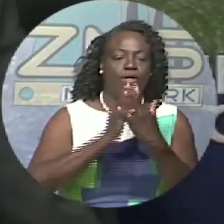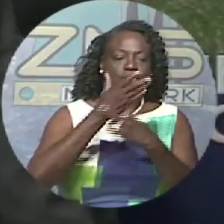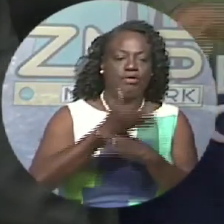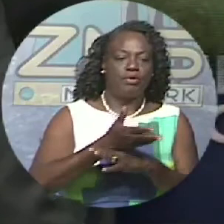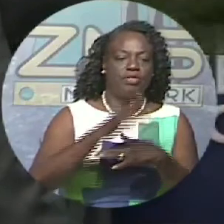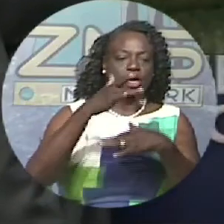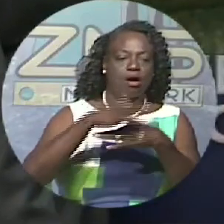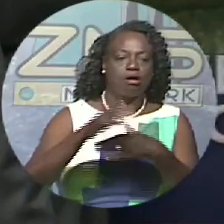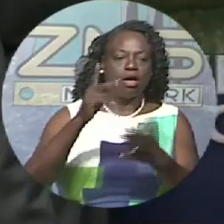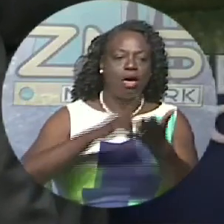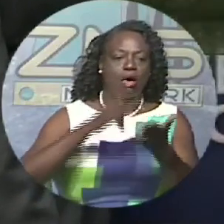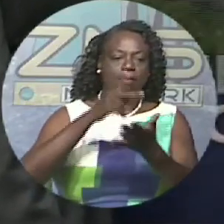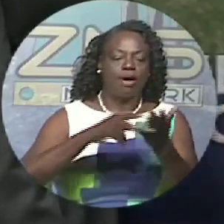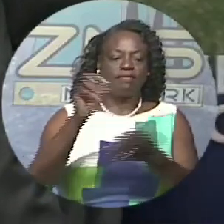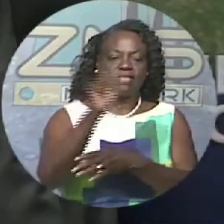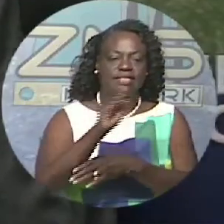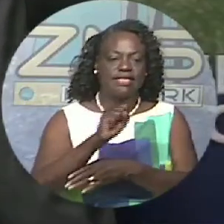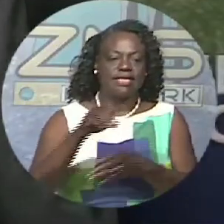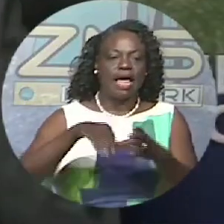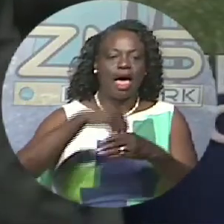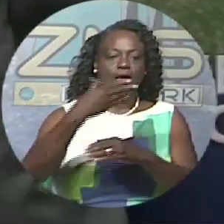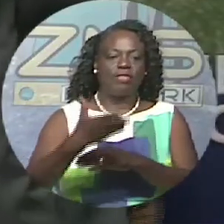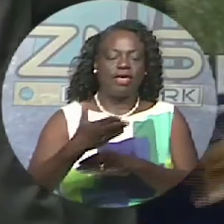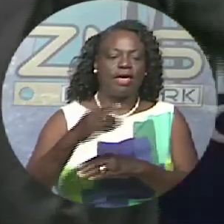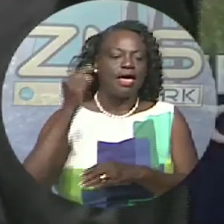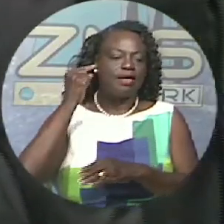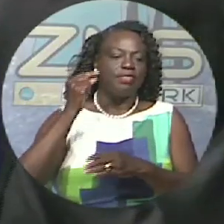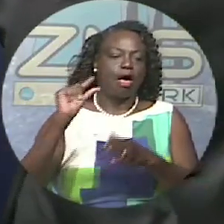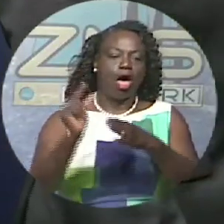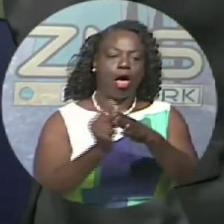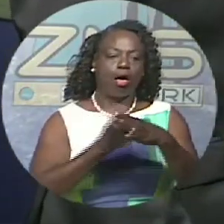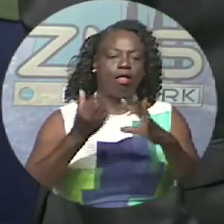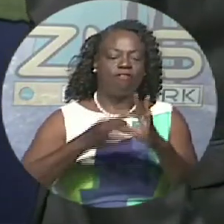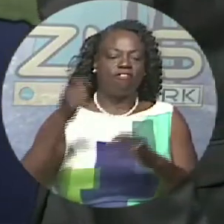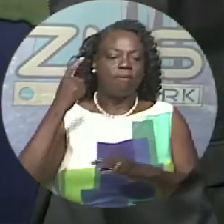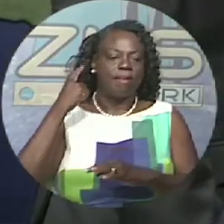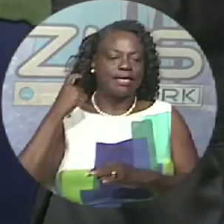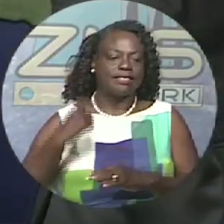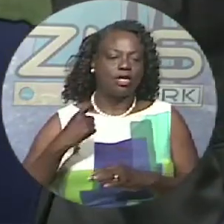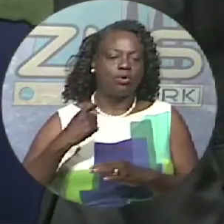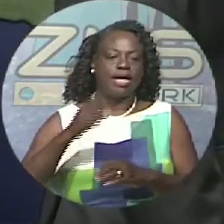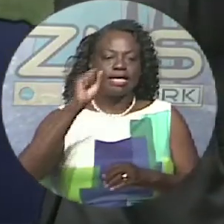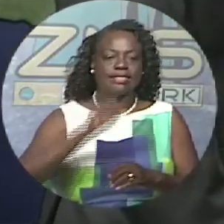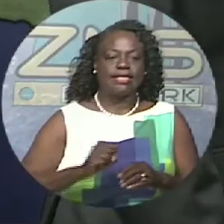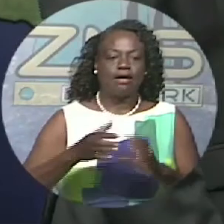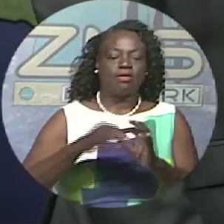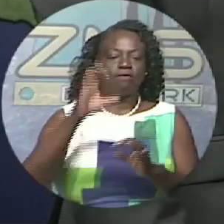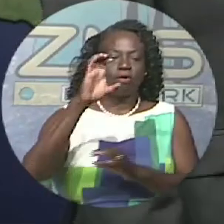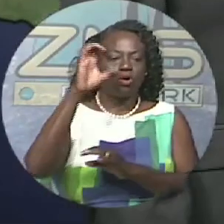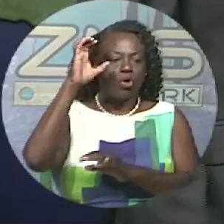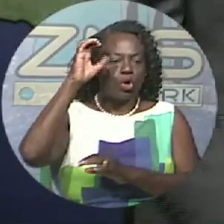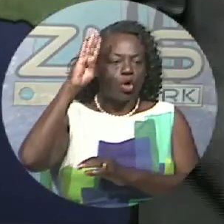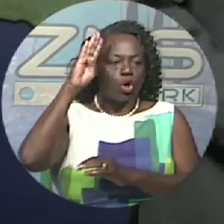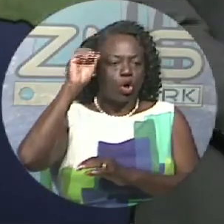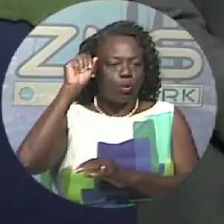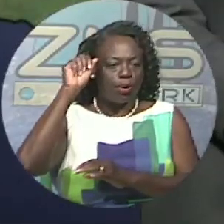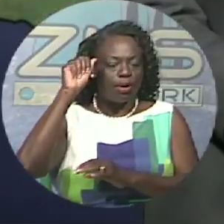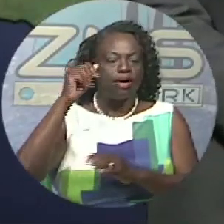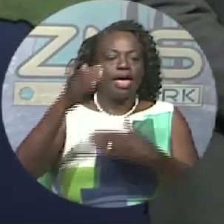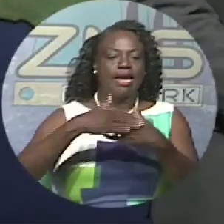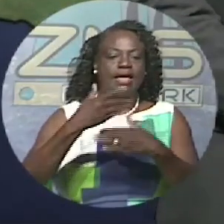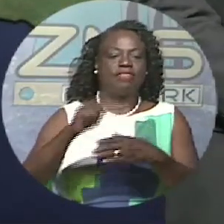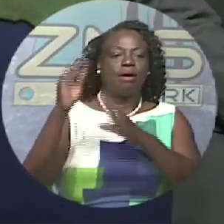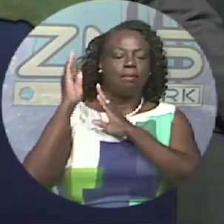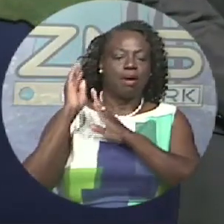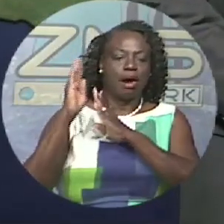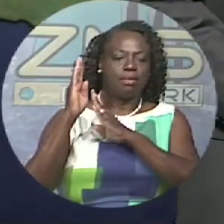the season, out there in the Gulf of Mexico, just to the south of Cuba into the Western Caribbean, and of course near the Bahamas, we